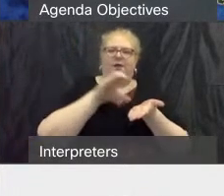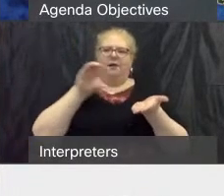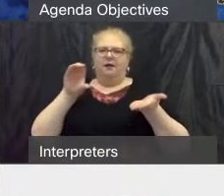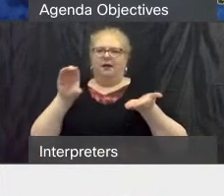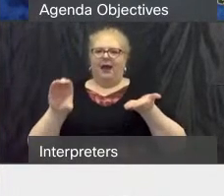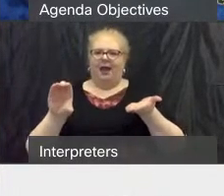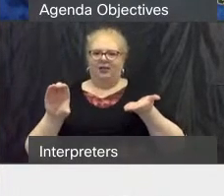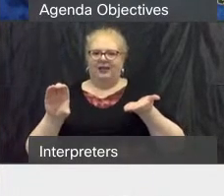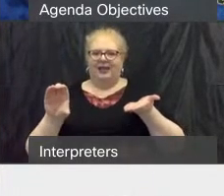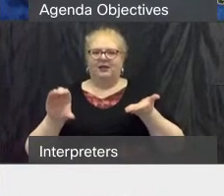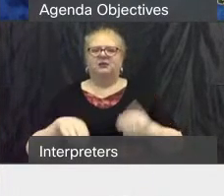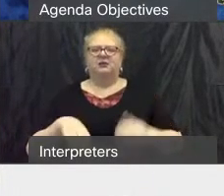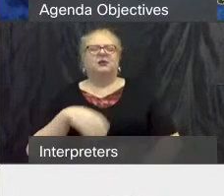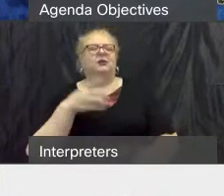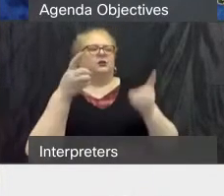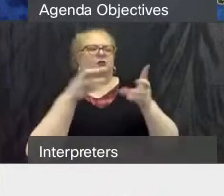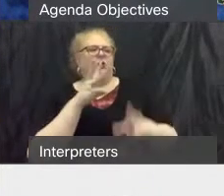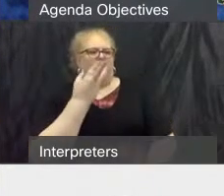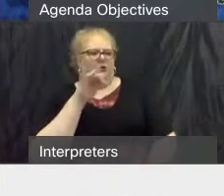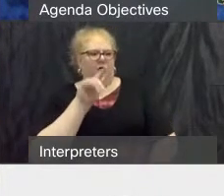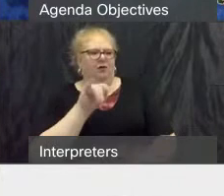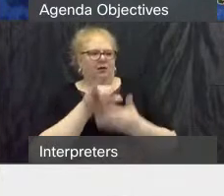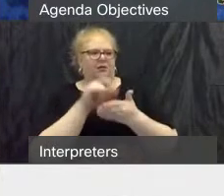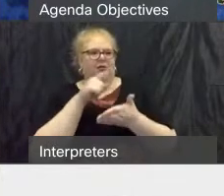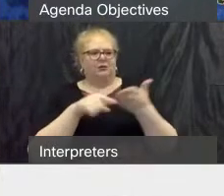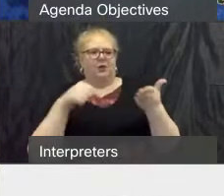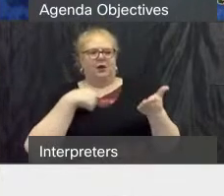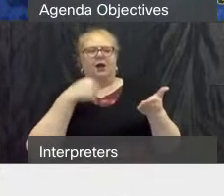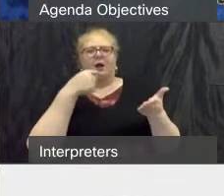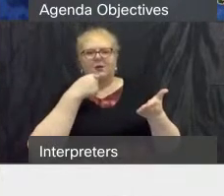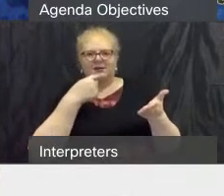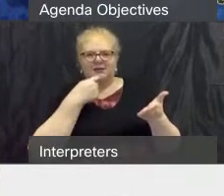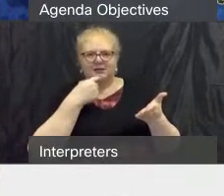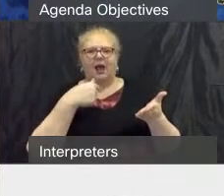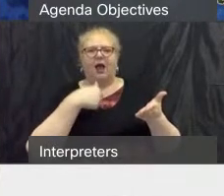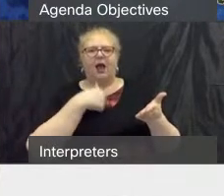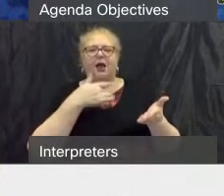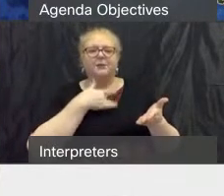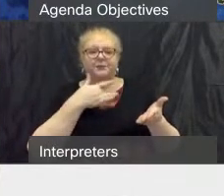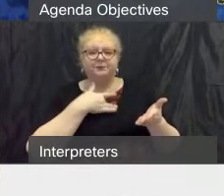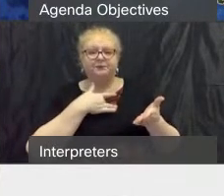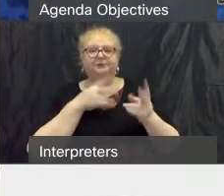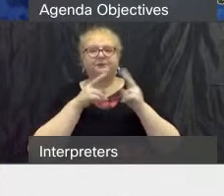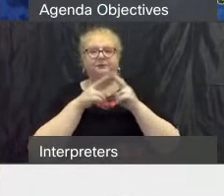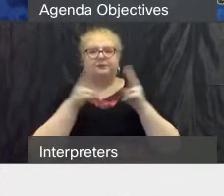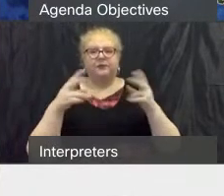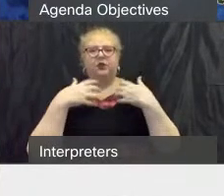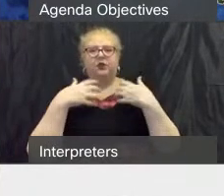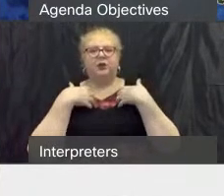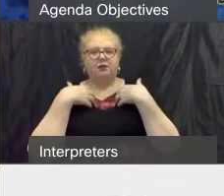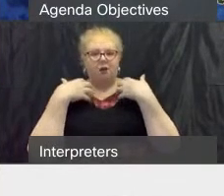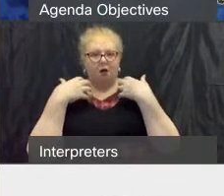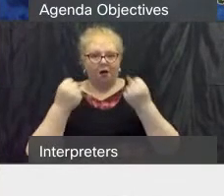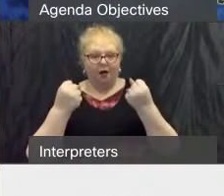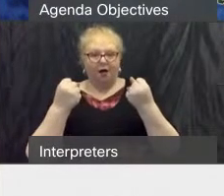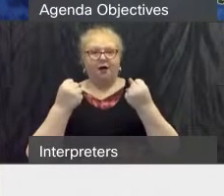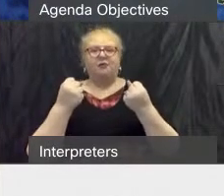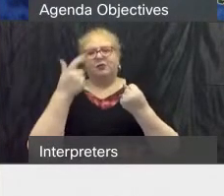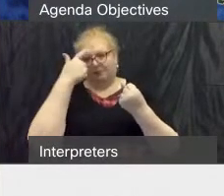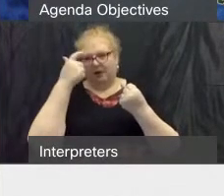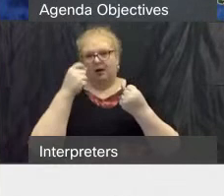And Director Wright, that's what I was saying. I feel very confident that